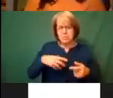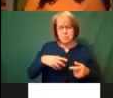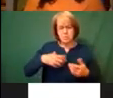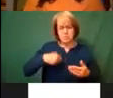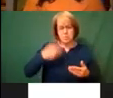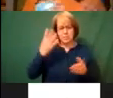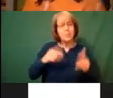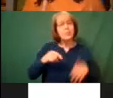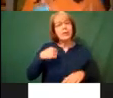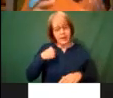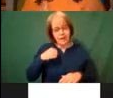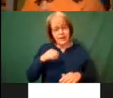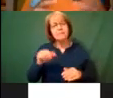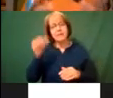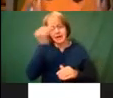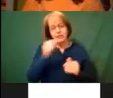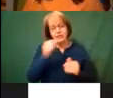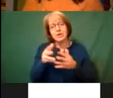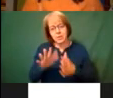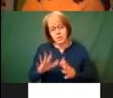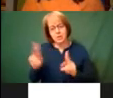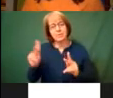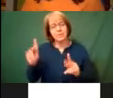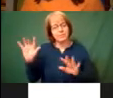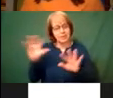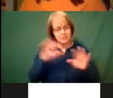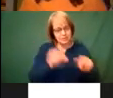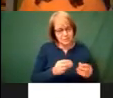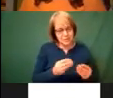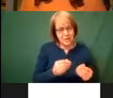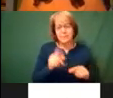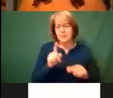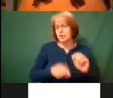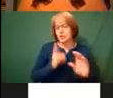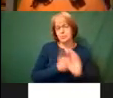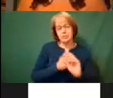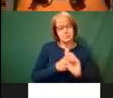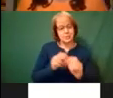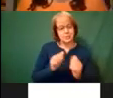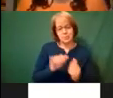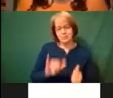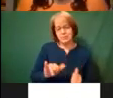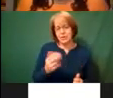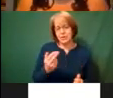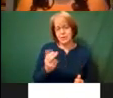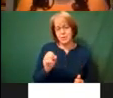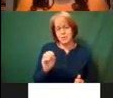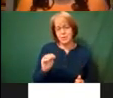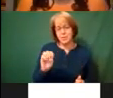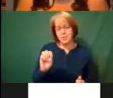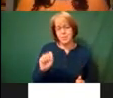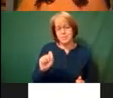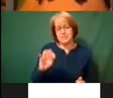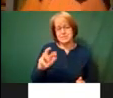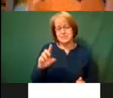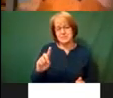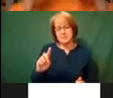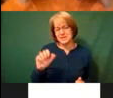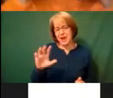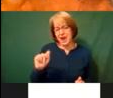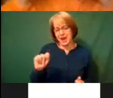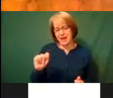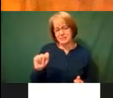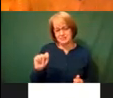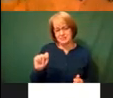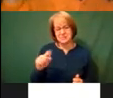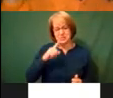most part, they were not allowed to participate in the Homestead Act to the same degree that people of European descent did. So we don't